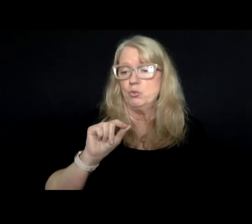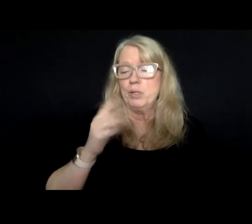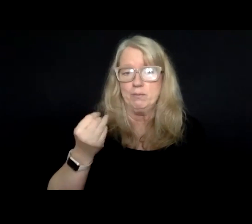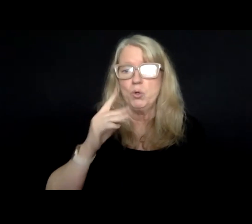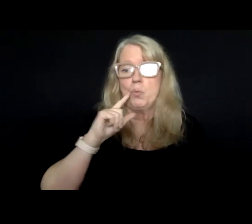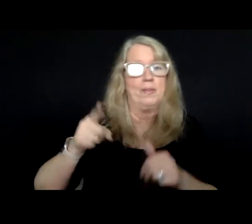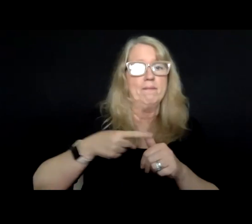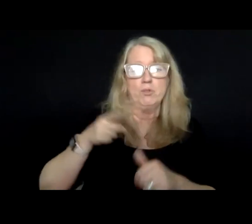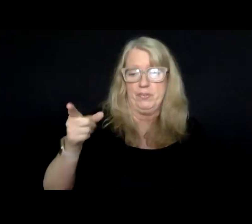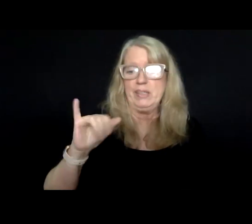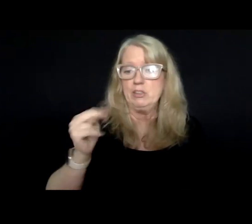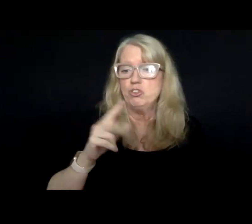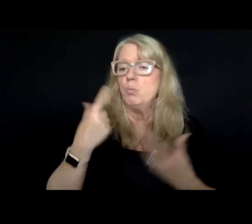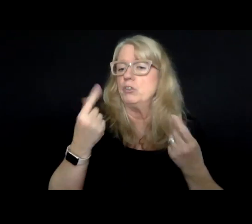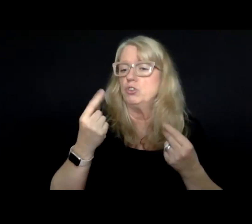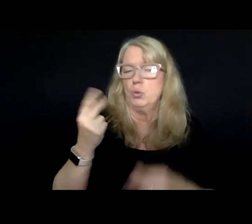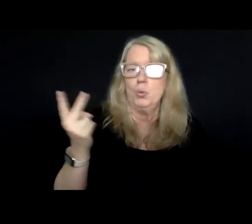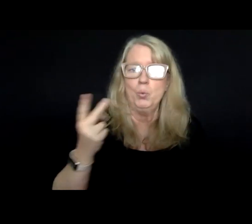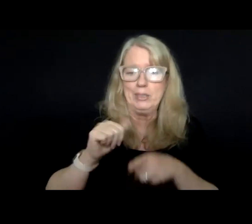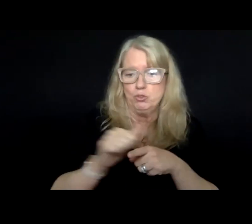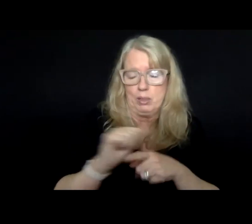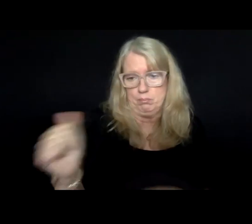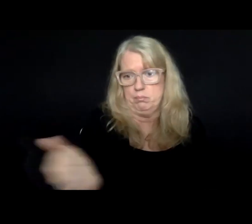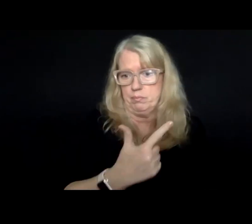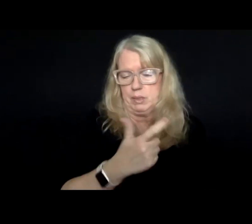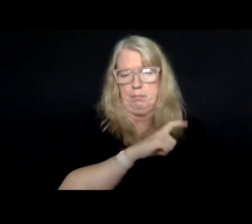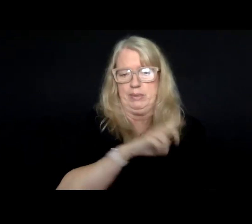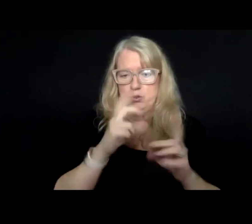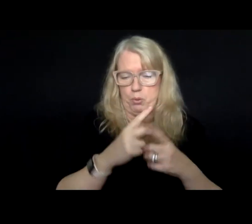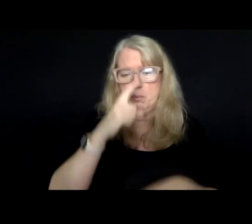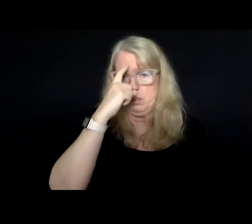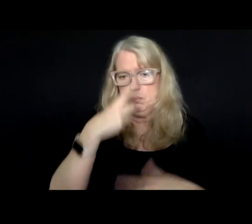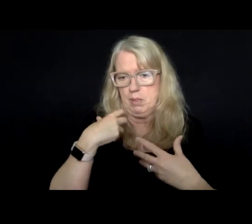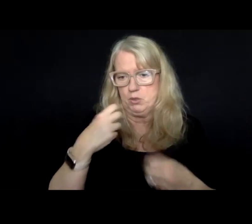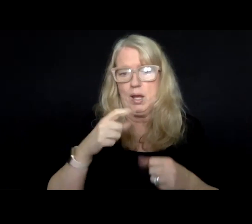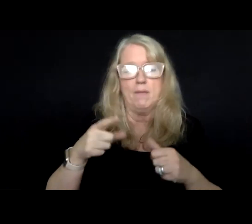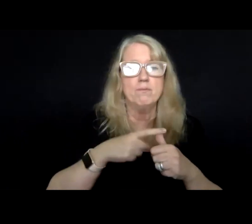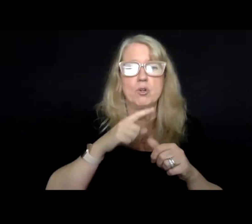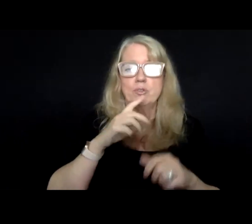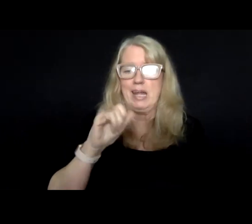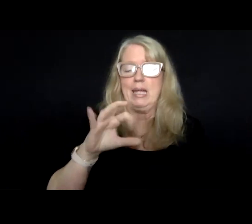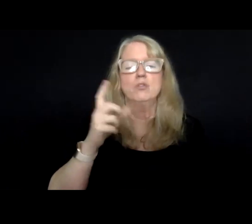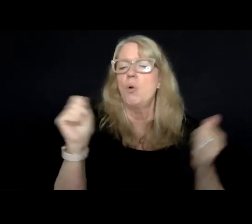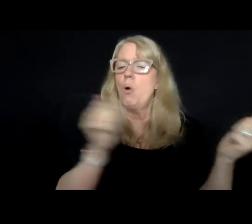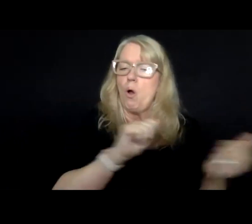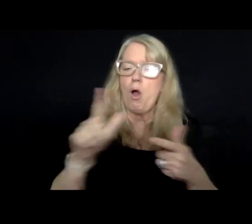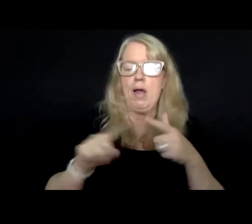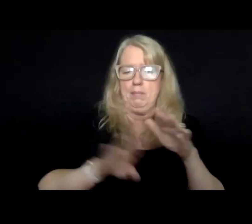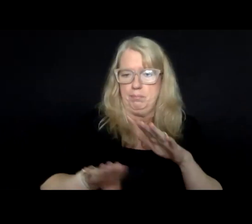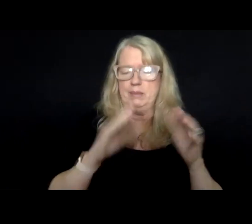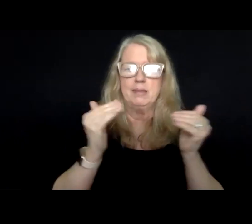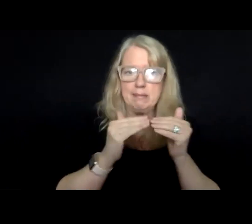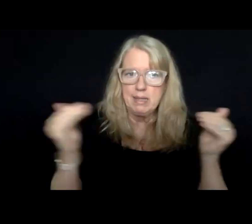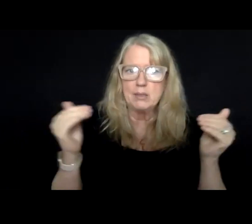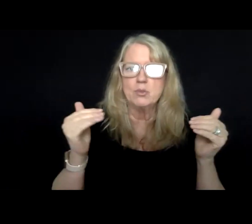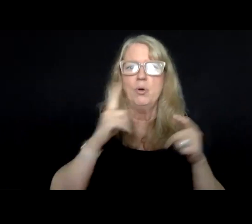Jen had us do was Jen and I trained the entire police department in mental health first aid. So everyone has that basic level.